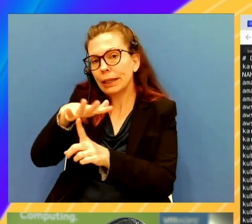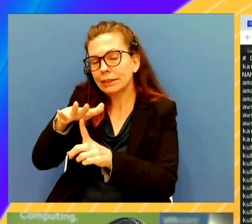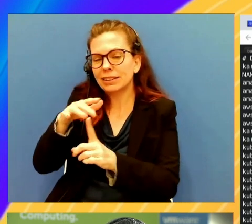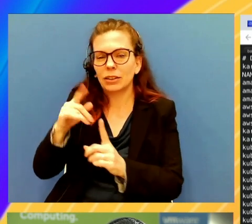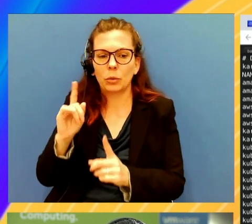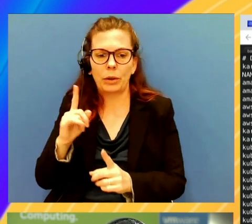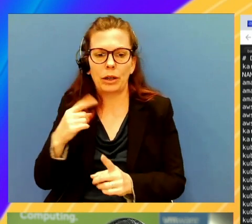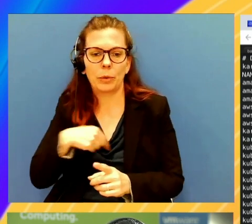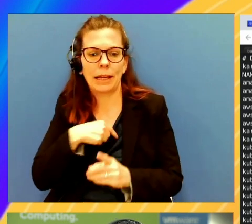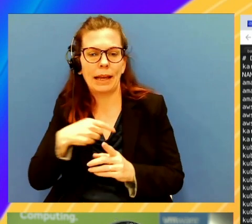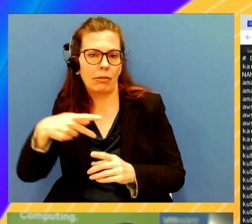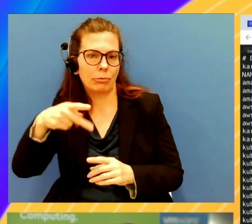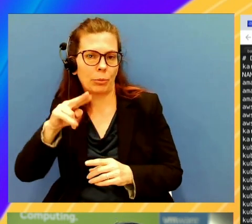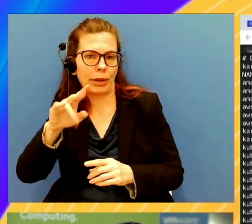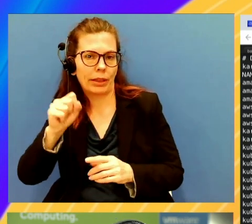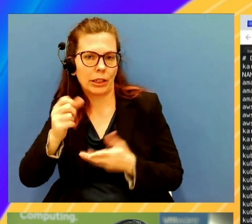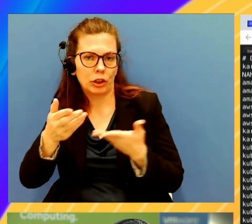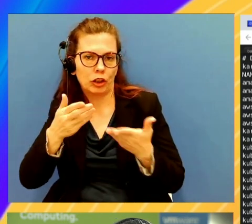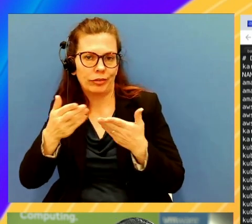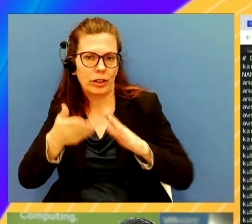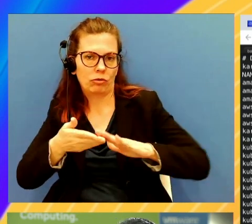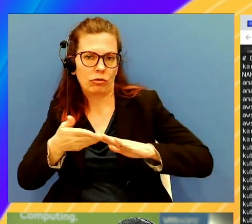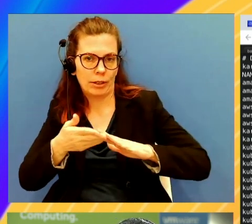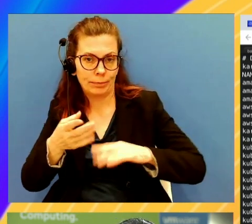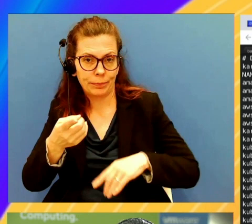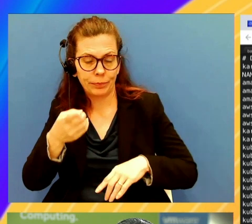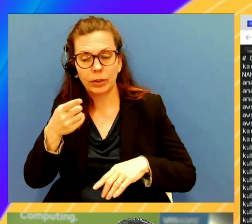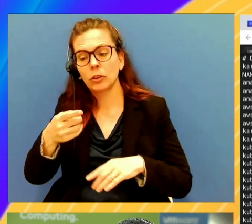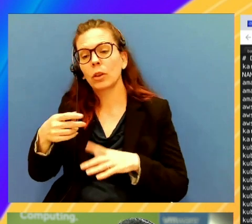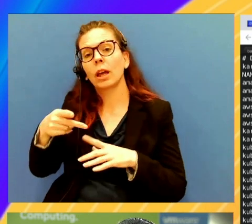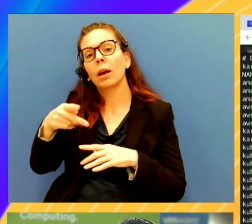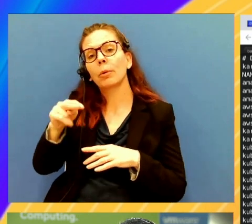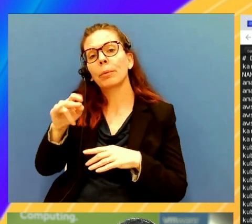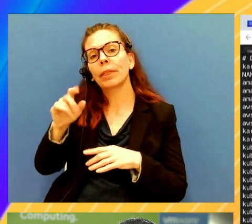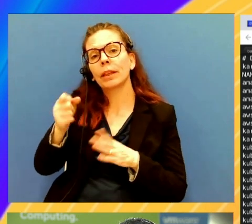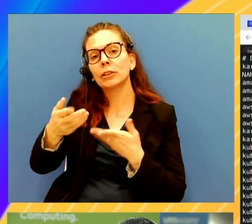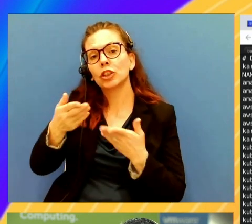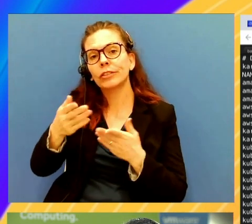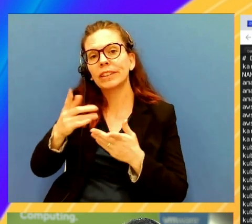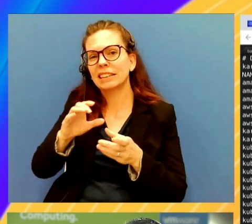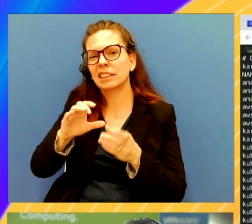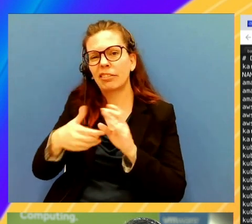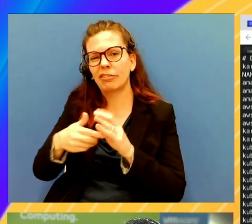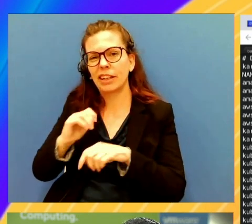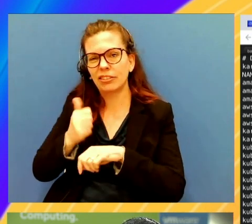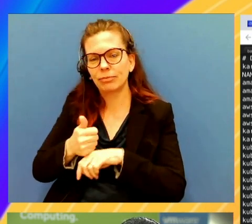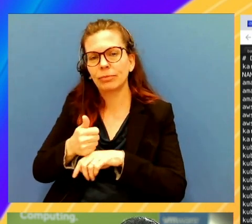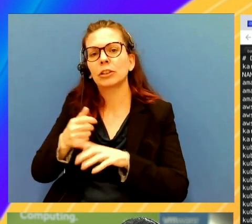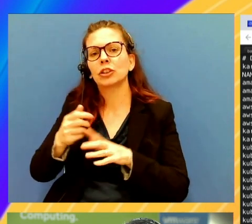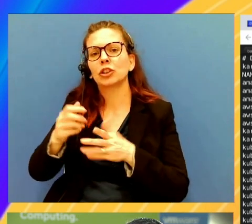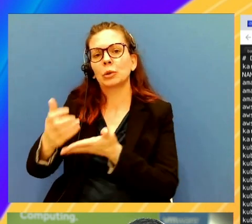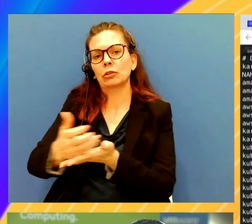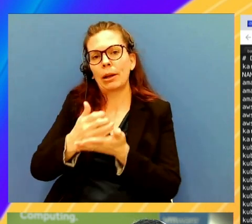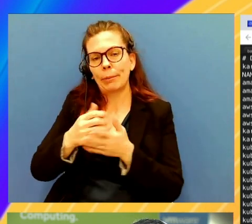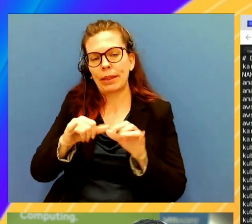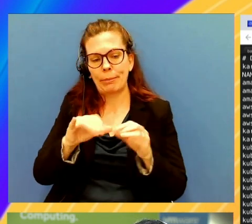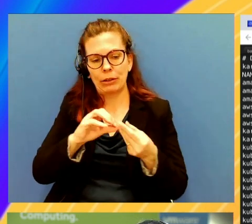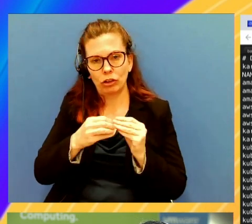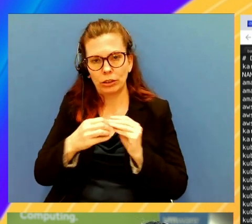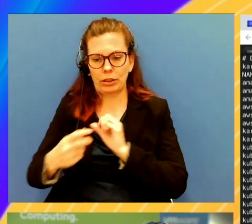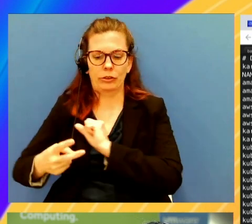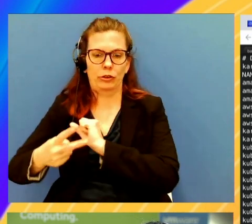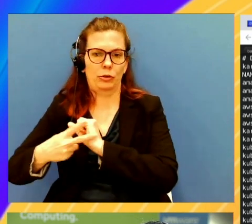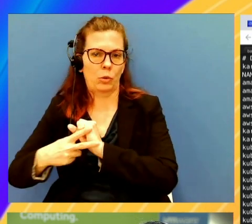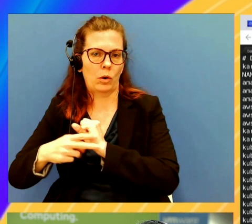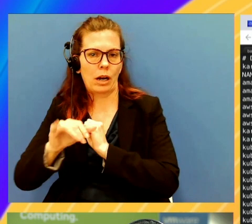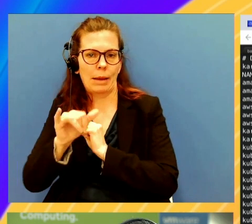the Prometheus server running. So this Prometheus server has been configured to scrape the metrics and store these metrics into Amazon